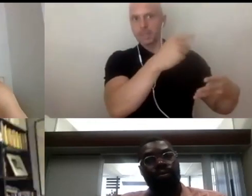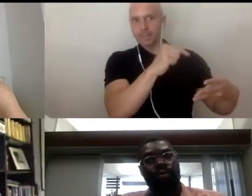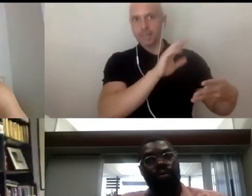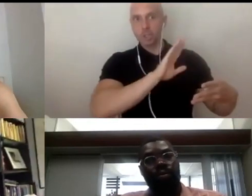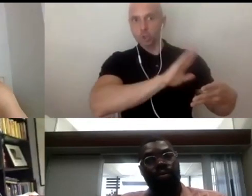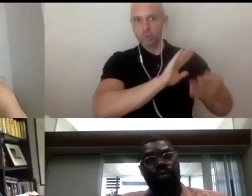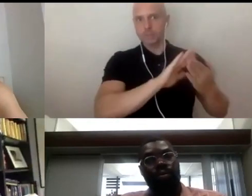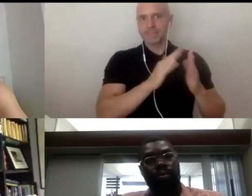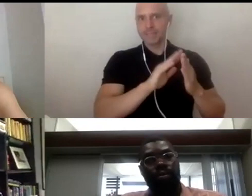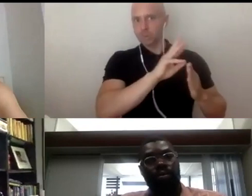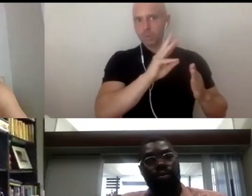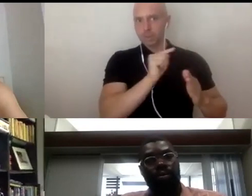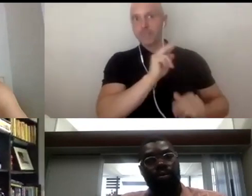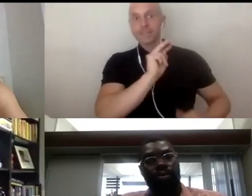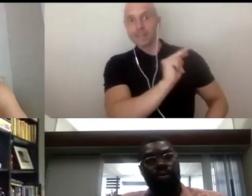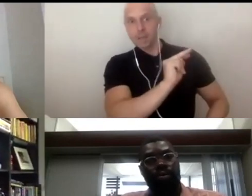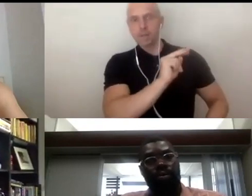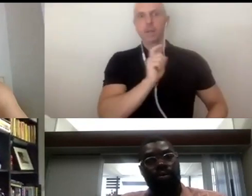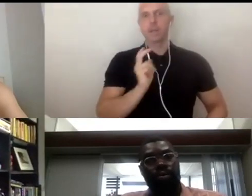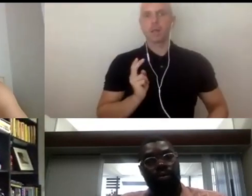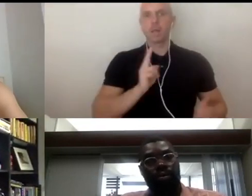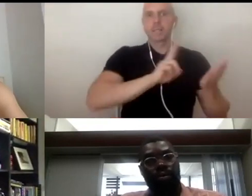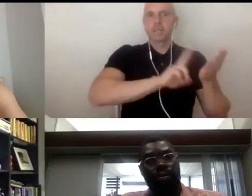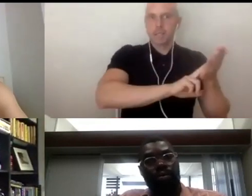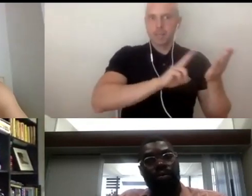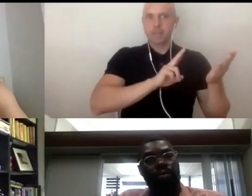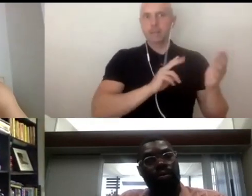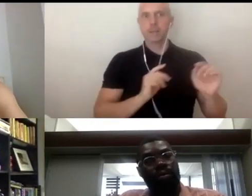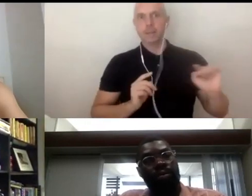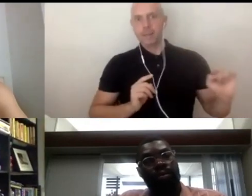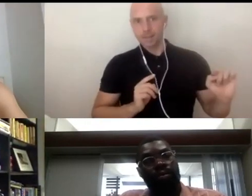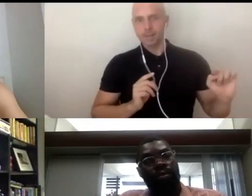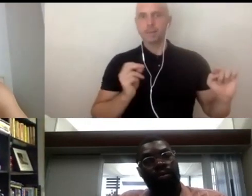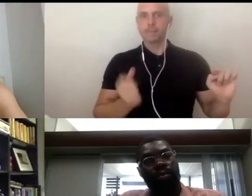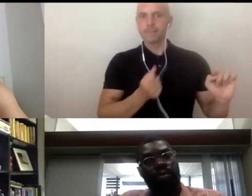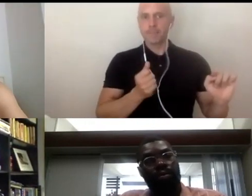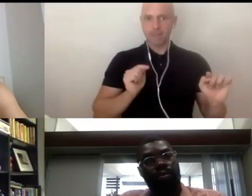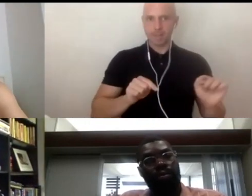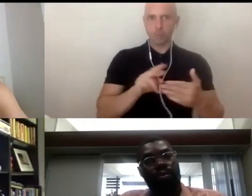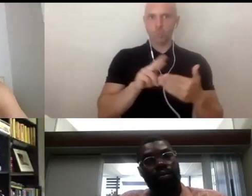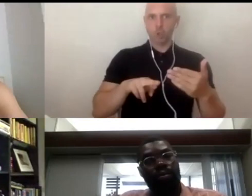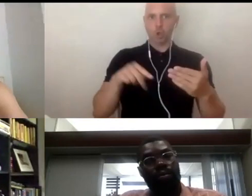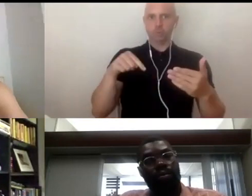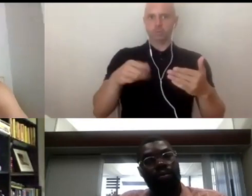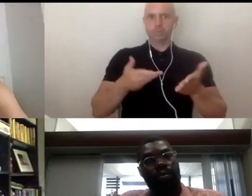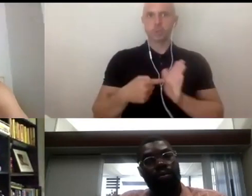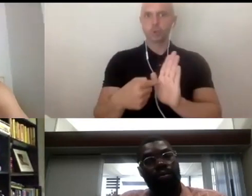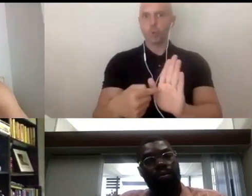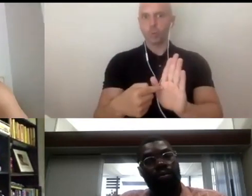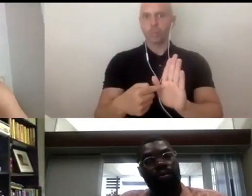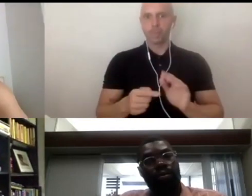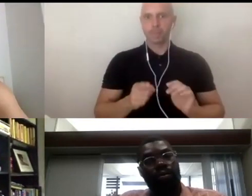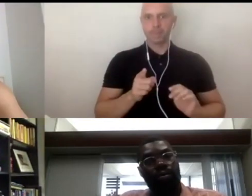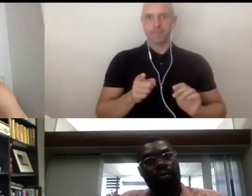right away? And also, can they create a platform where I can showcase the outcome of the project? Because I'm